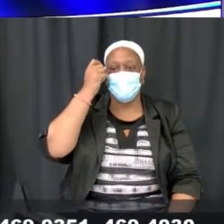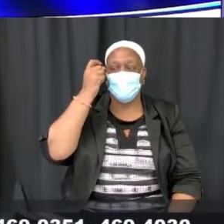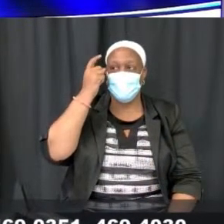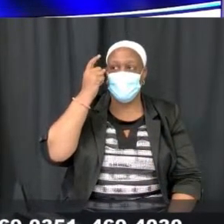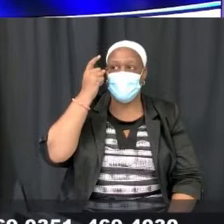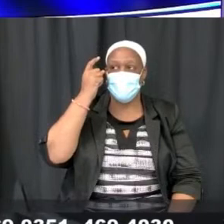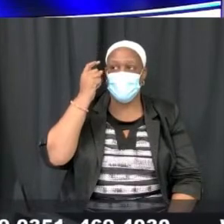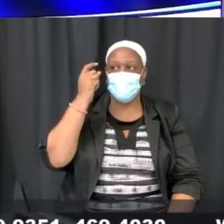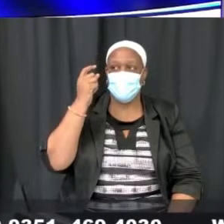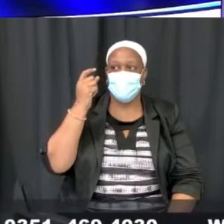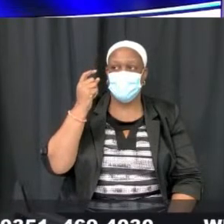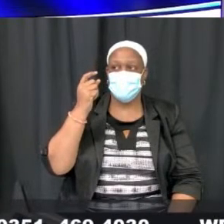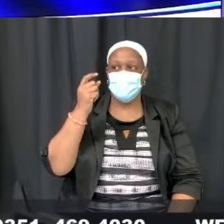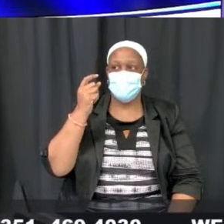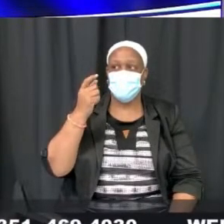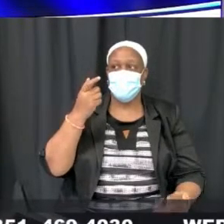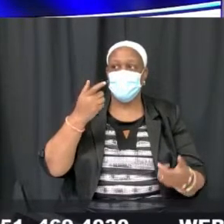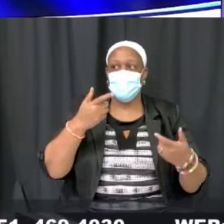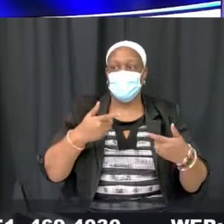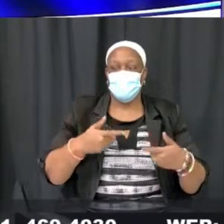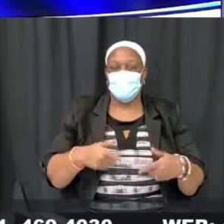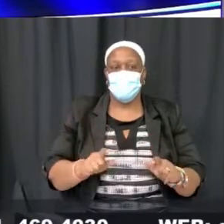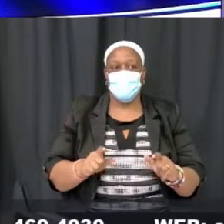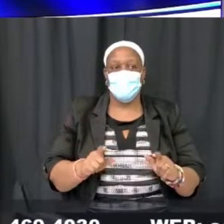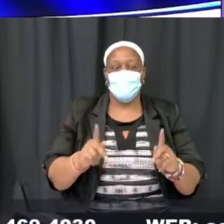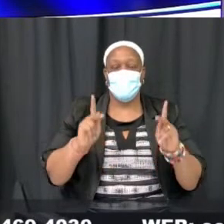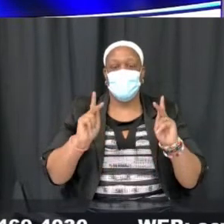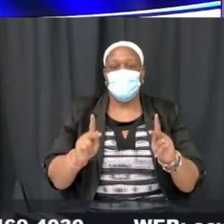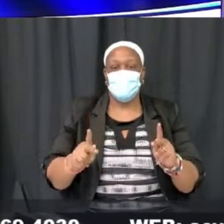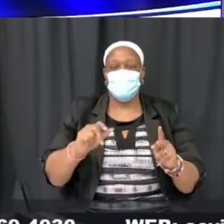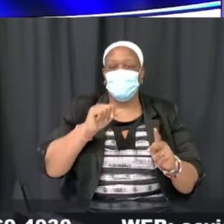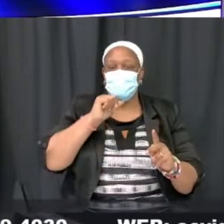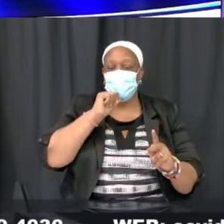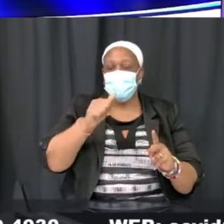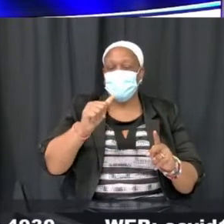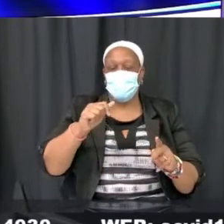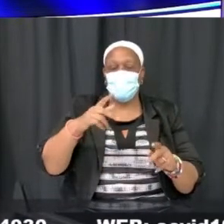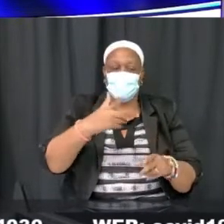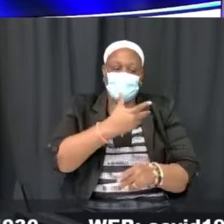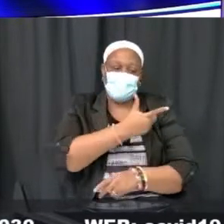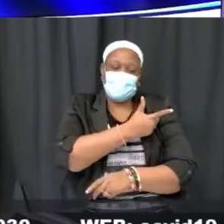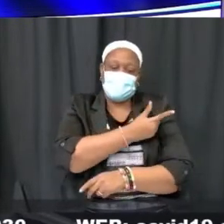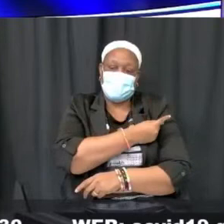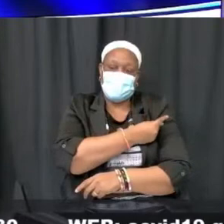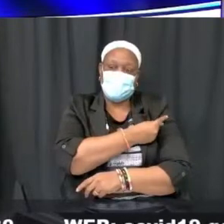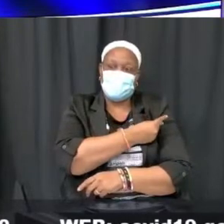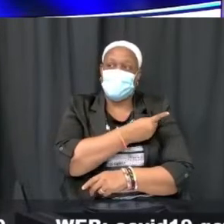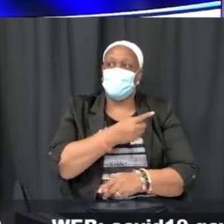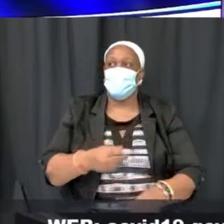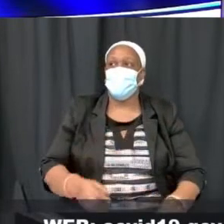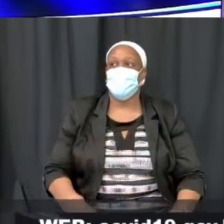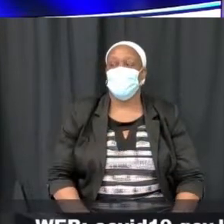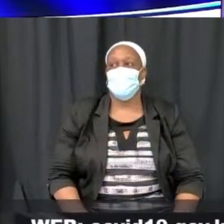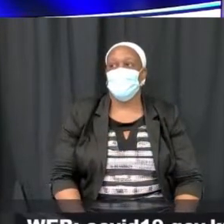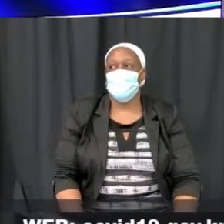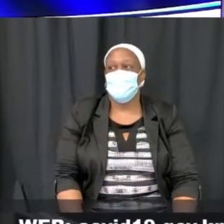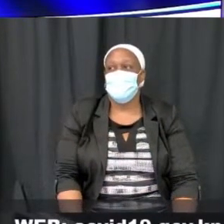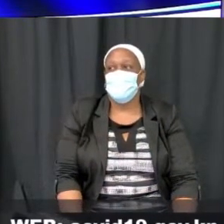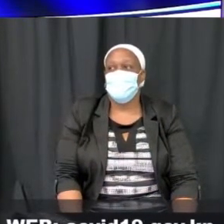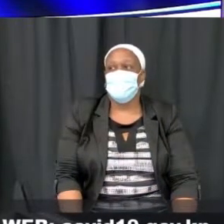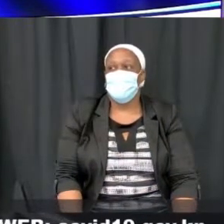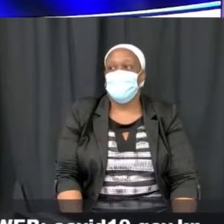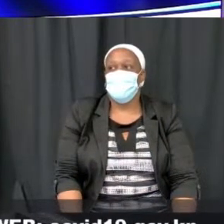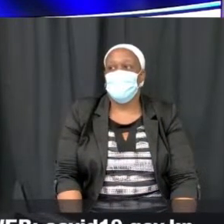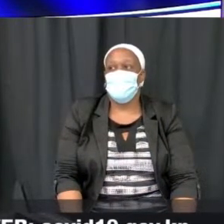unvaccinated persons to board cruise lines, and cruise companies could face stiff fines even for